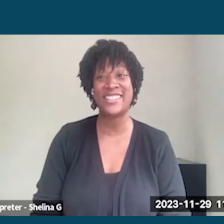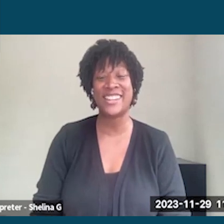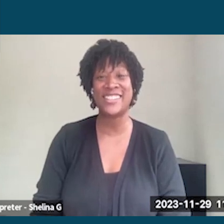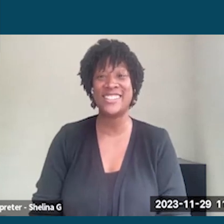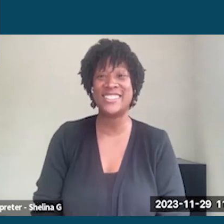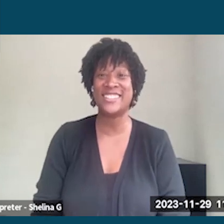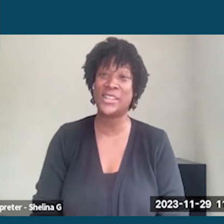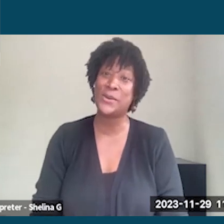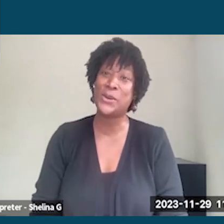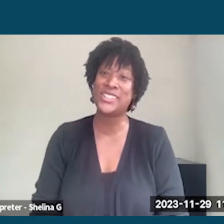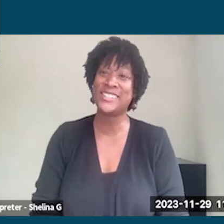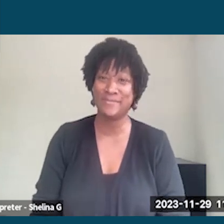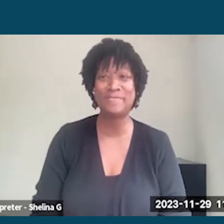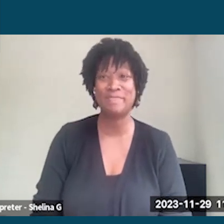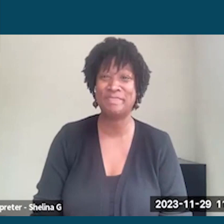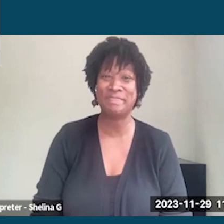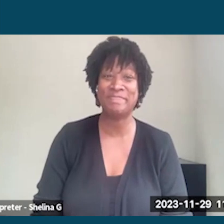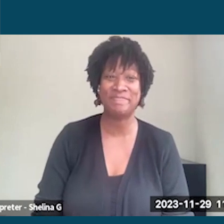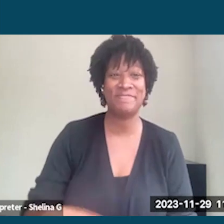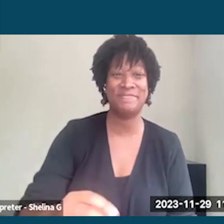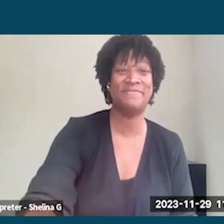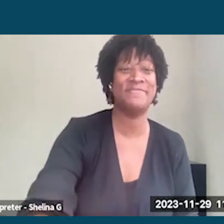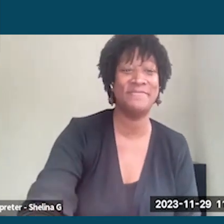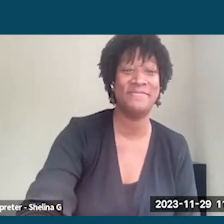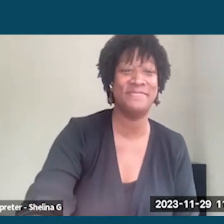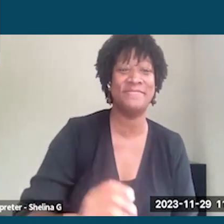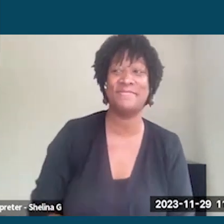again, ask us to see what works.